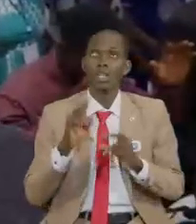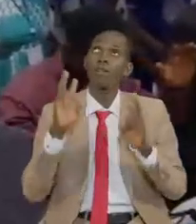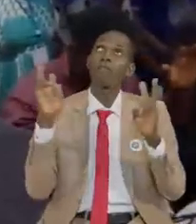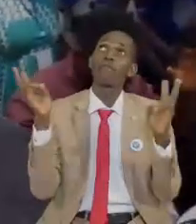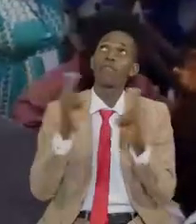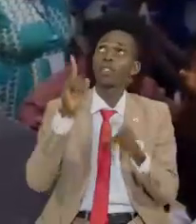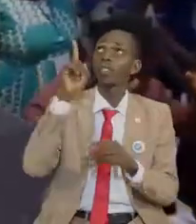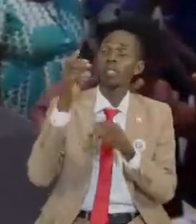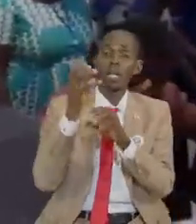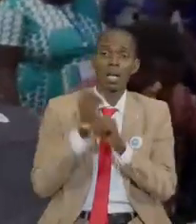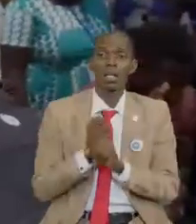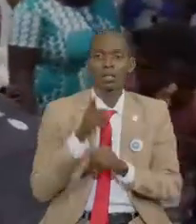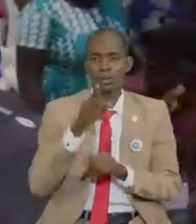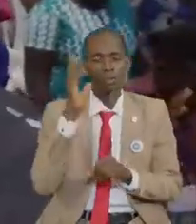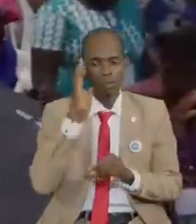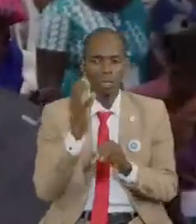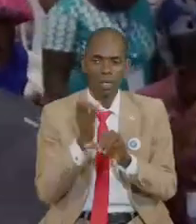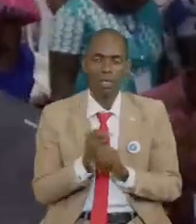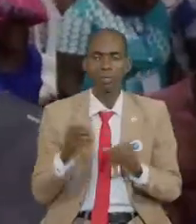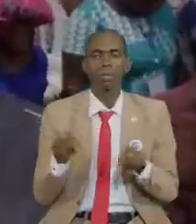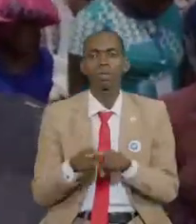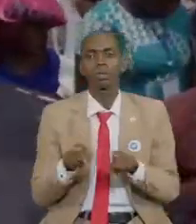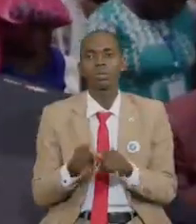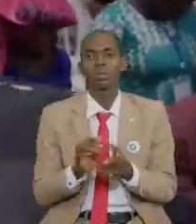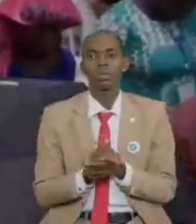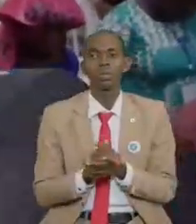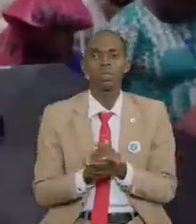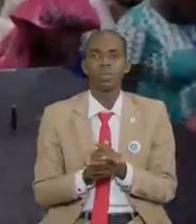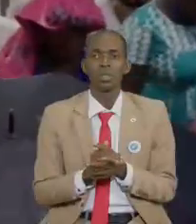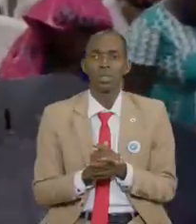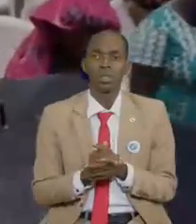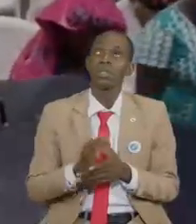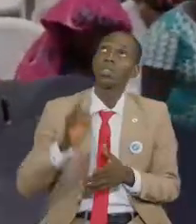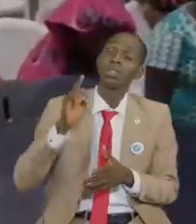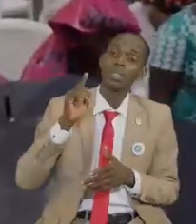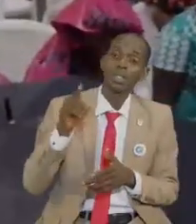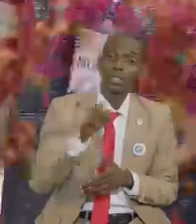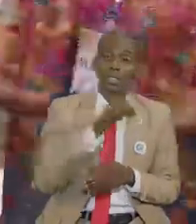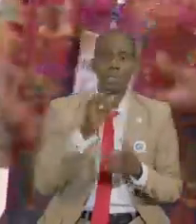shall have. He that believeth in me,